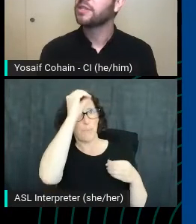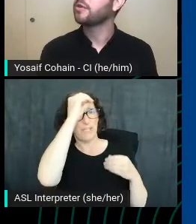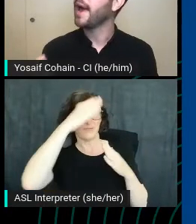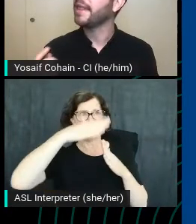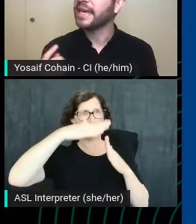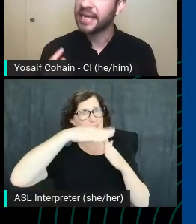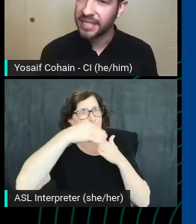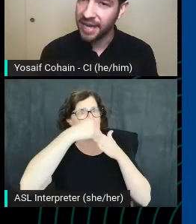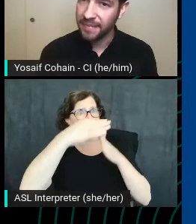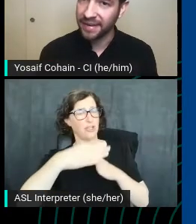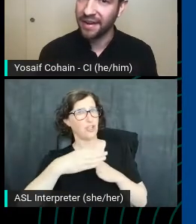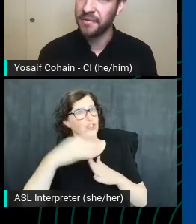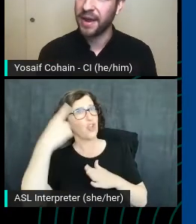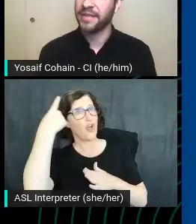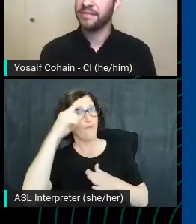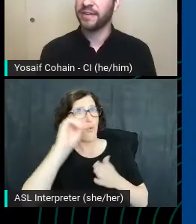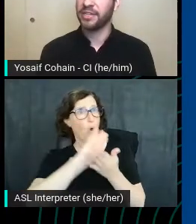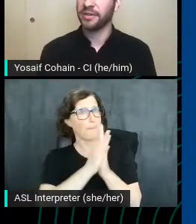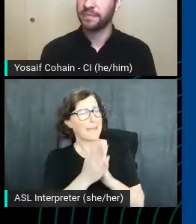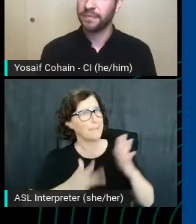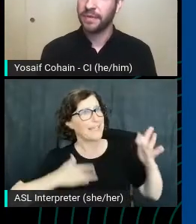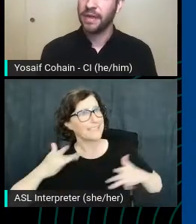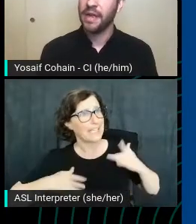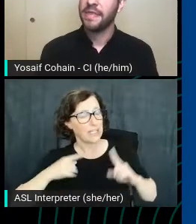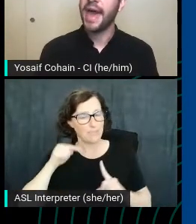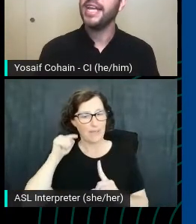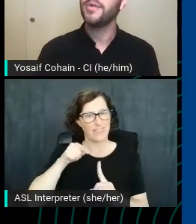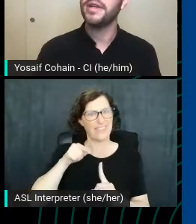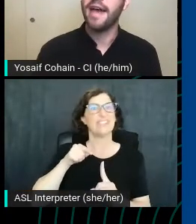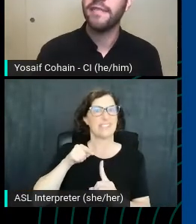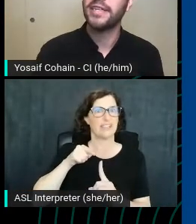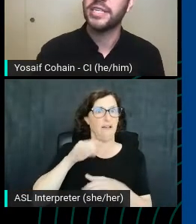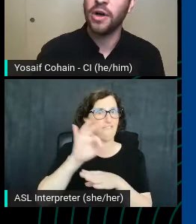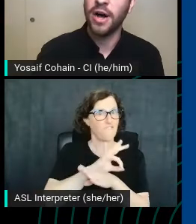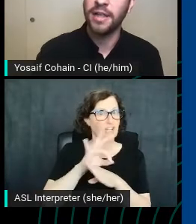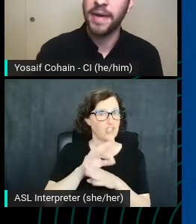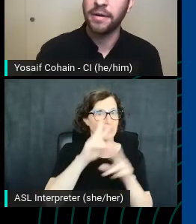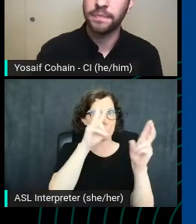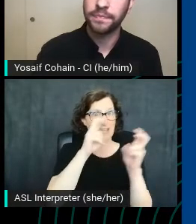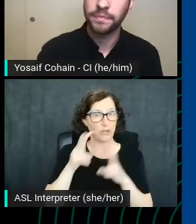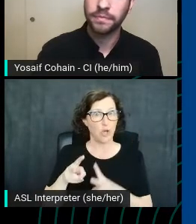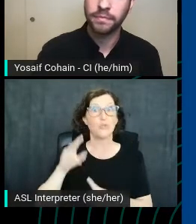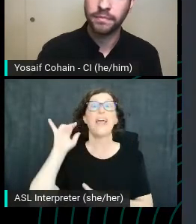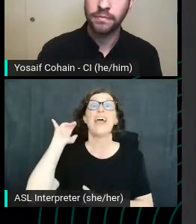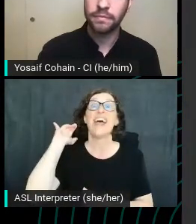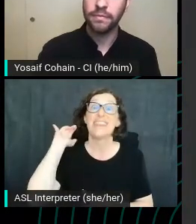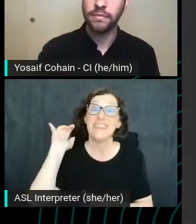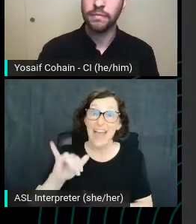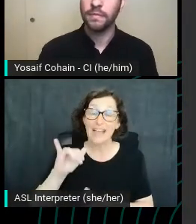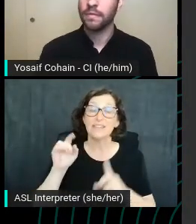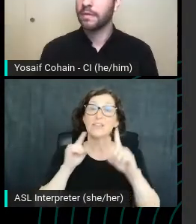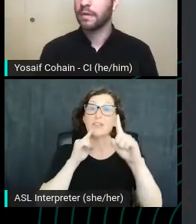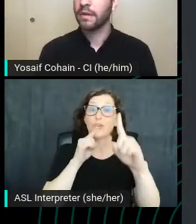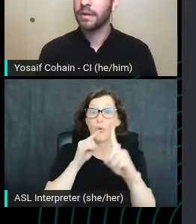leadership to rally excitement around this feature." That is what Netflix is all about.